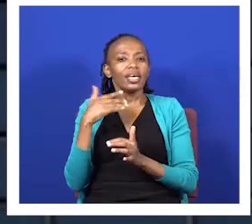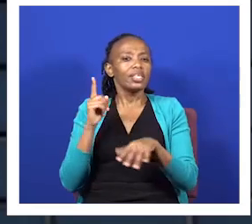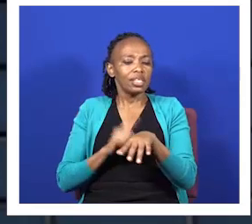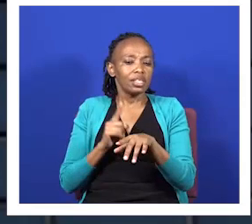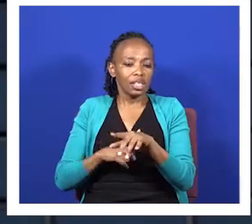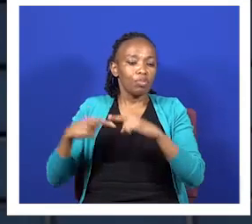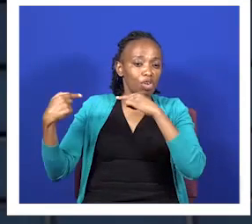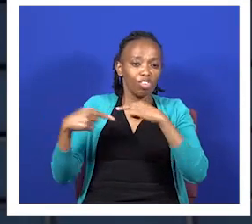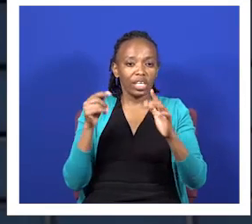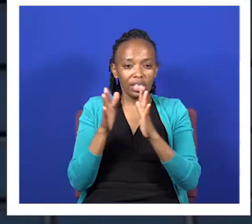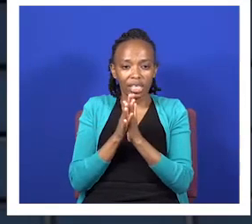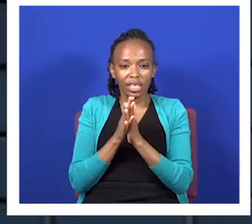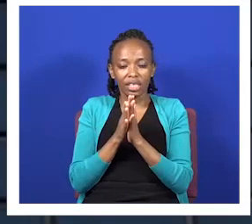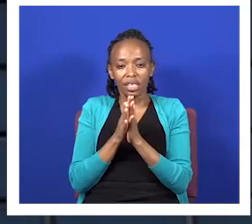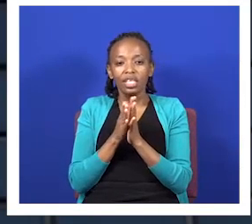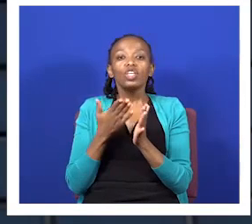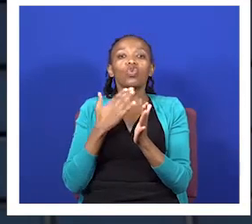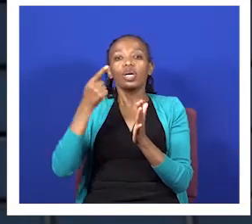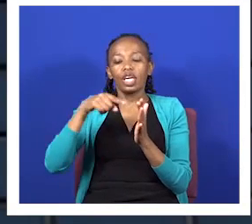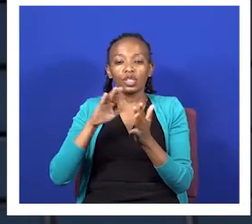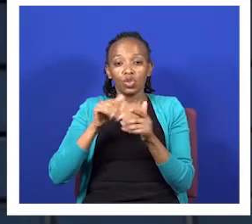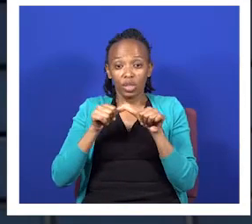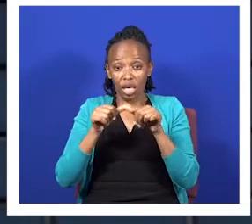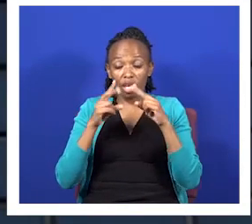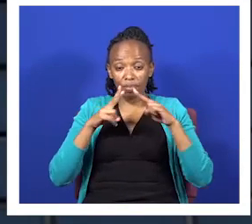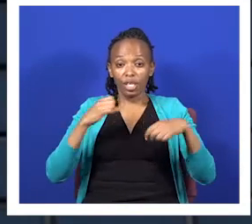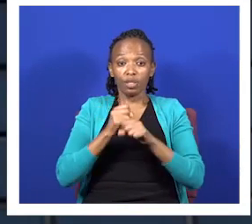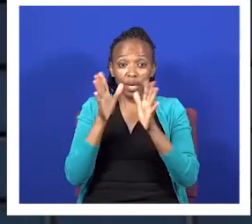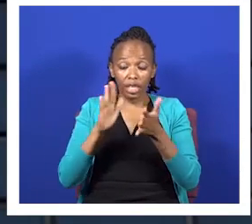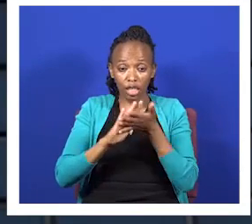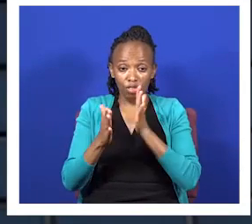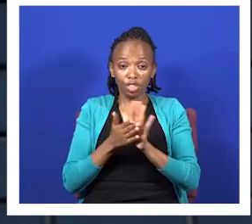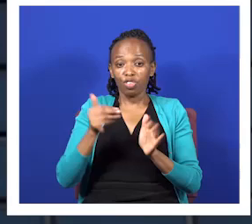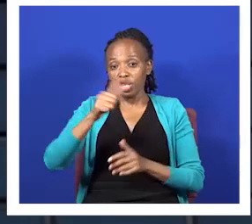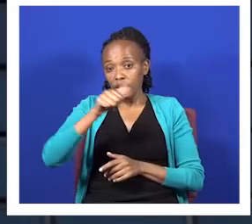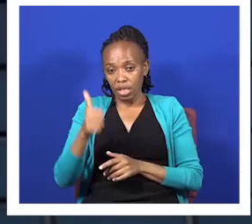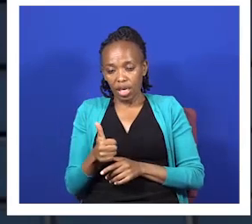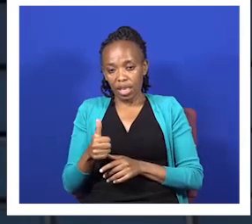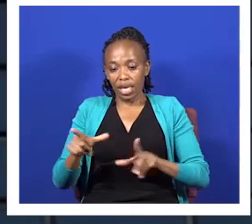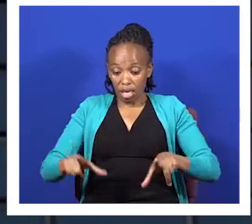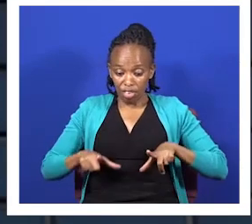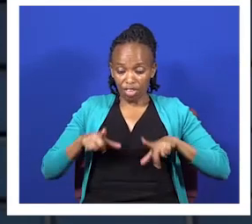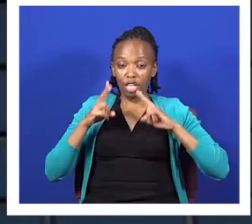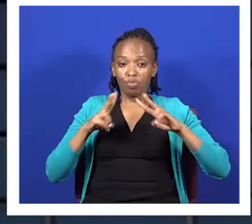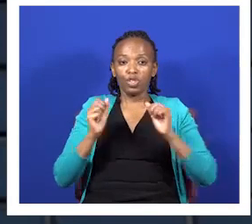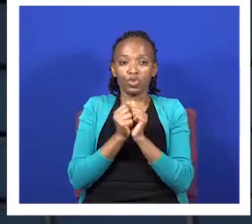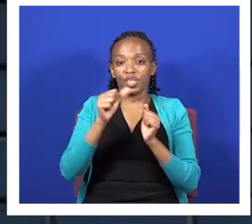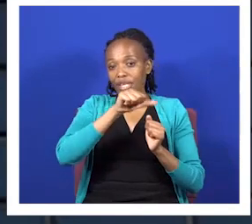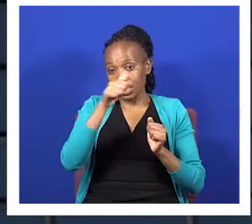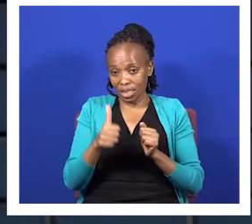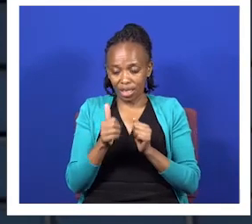you fight. And he wants us to be peacemakers and forgiving each other and living in peace with